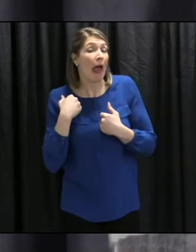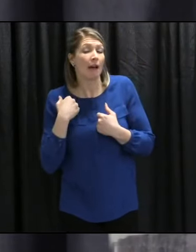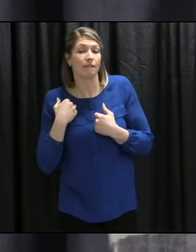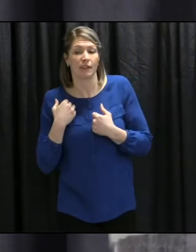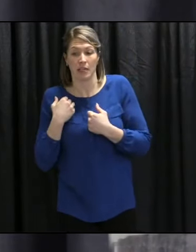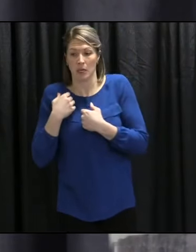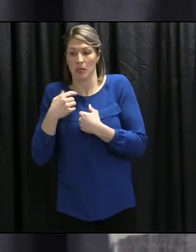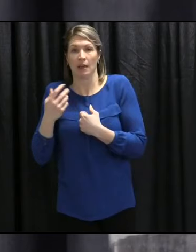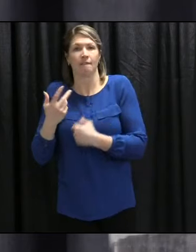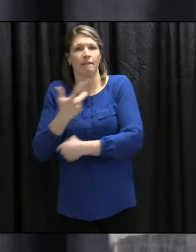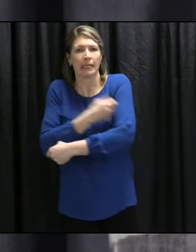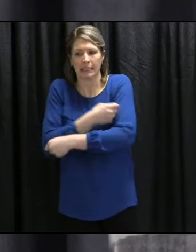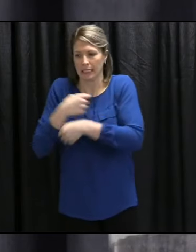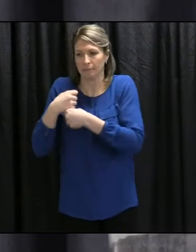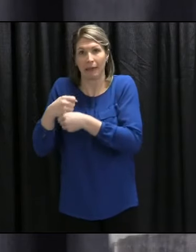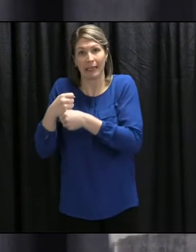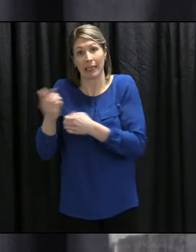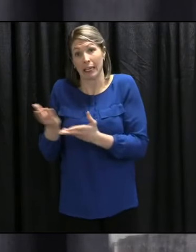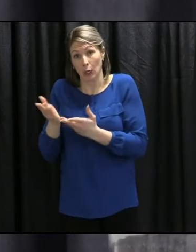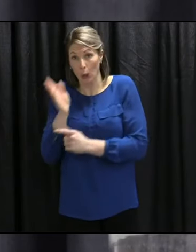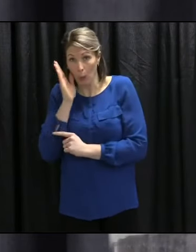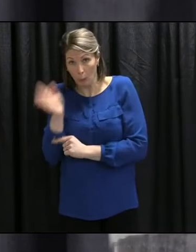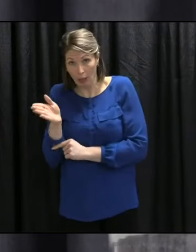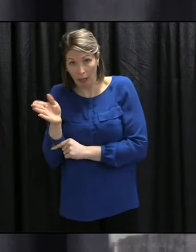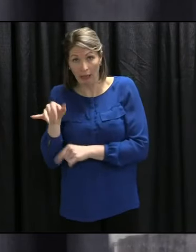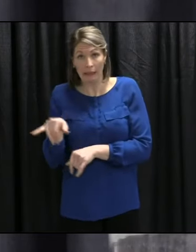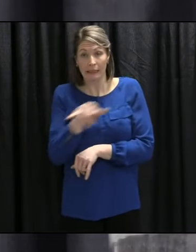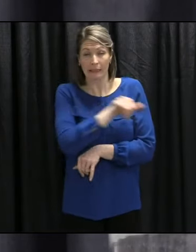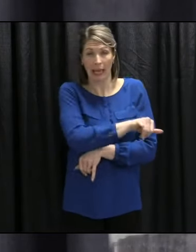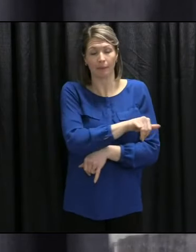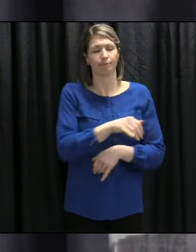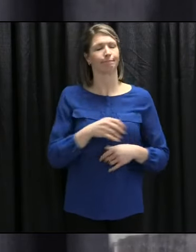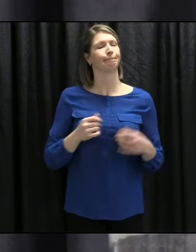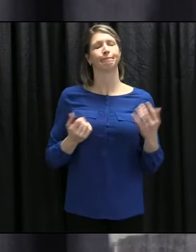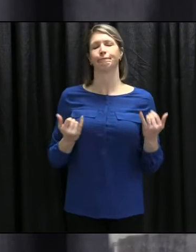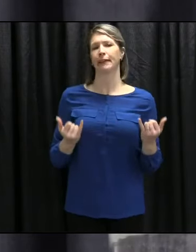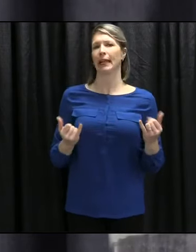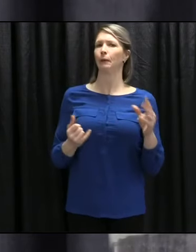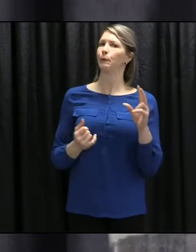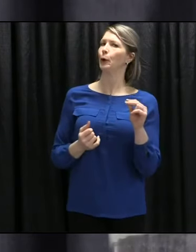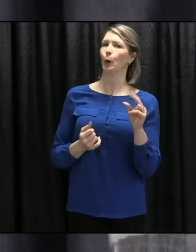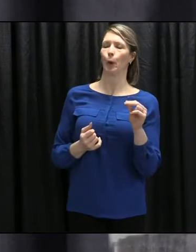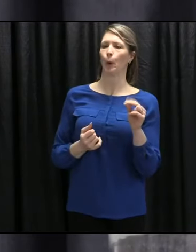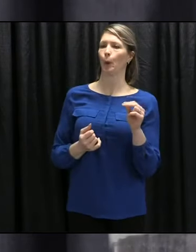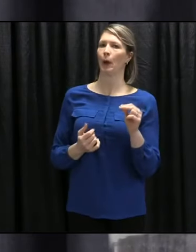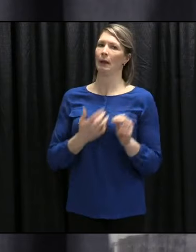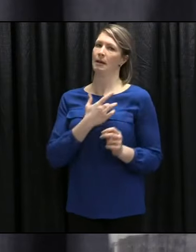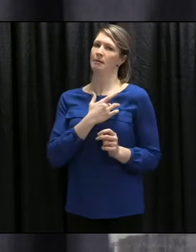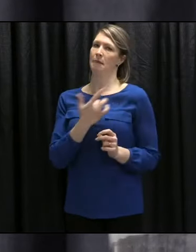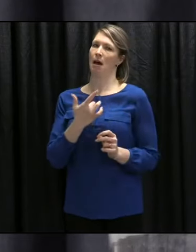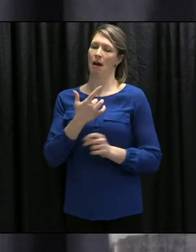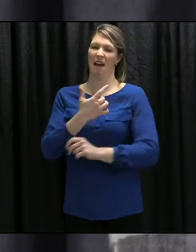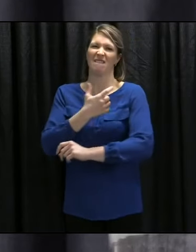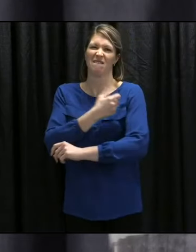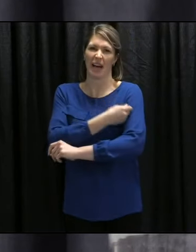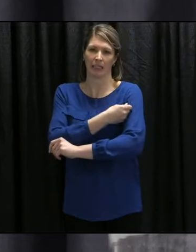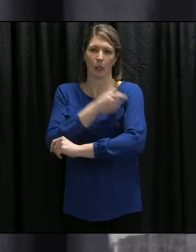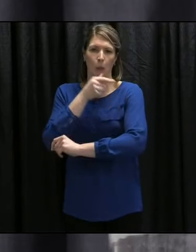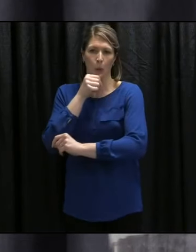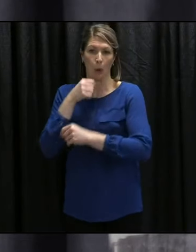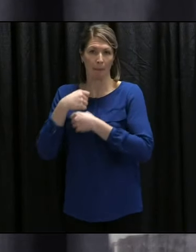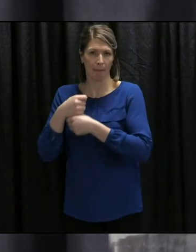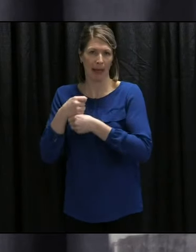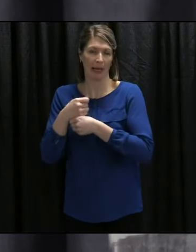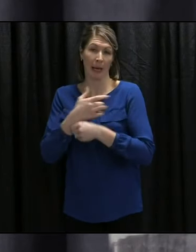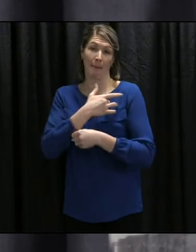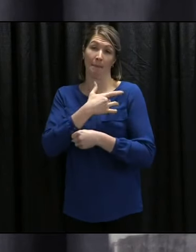manufacturing of vaccines, and what trials are conducted in this province are usually done so through either private